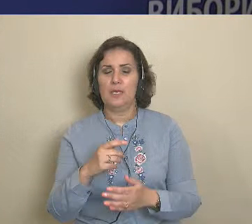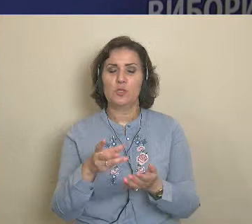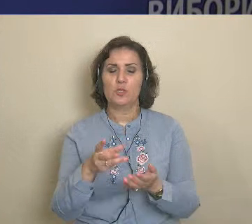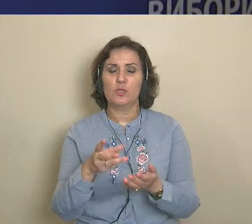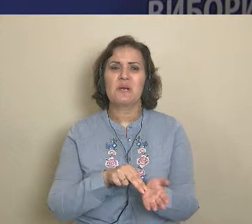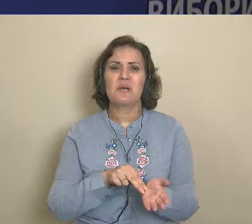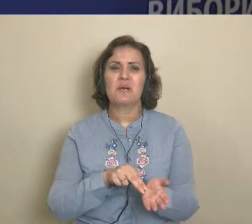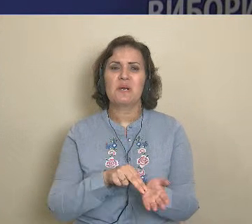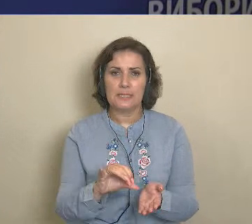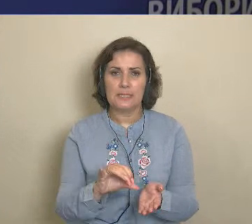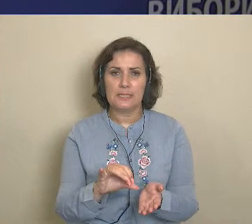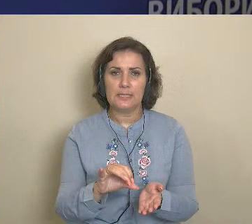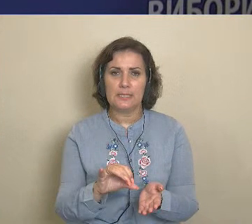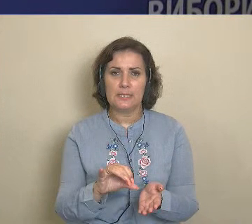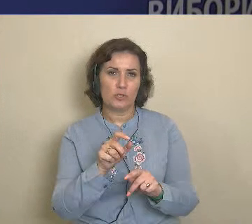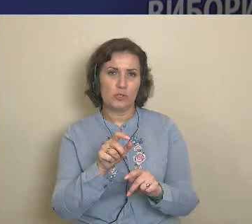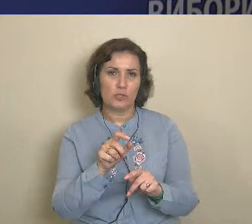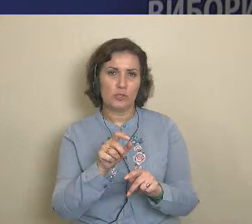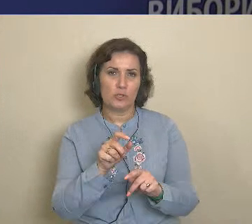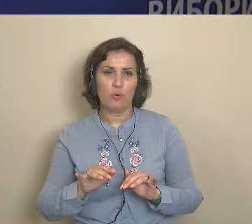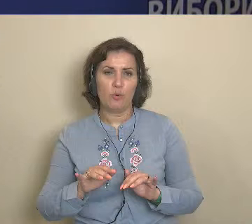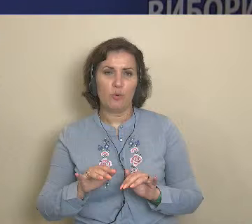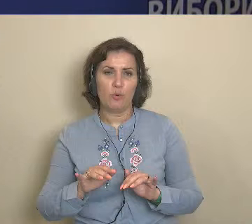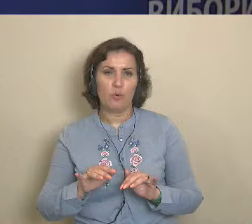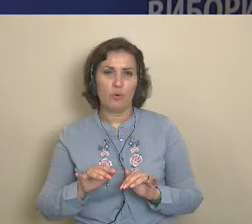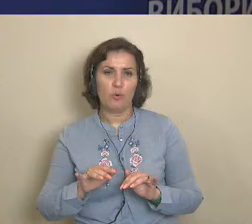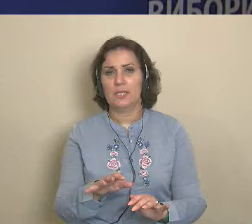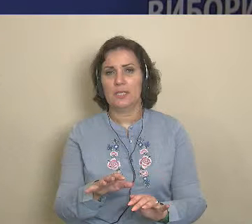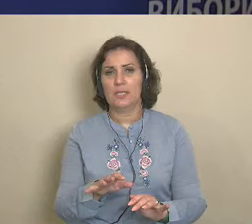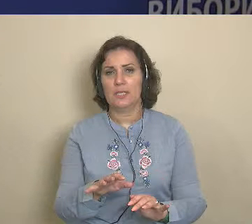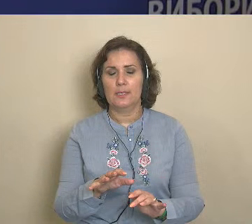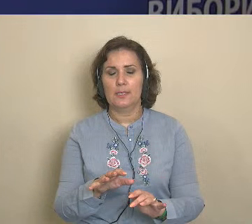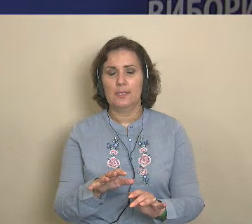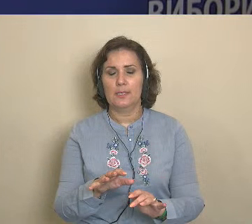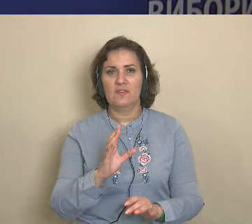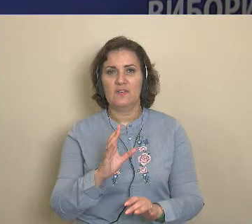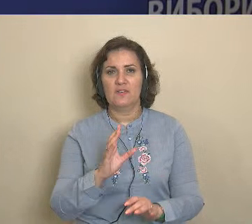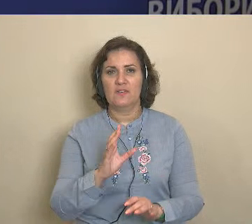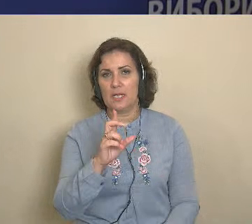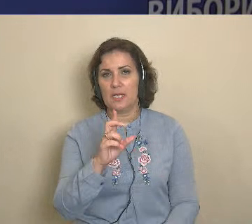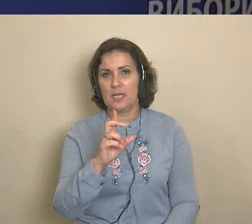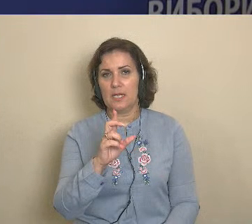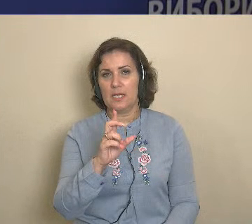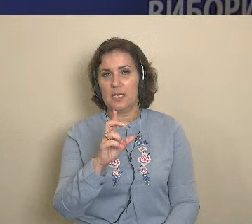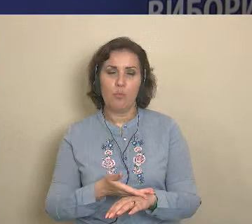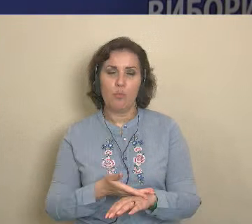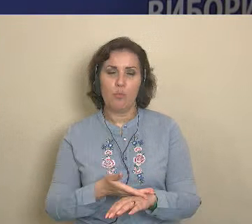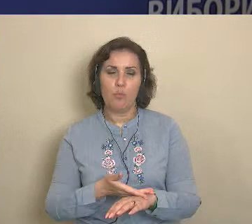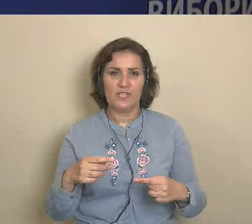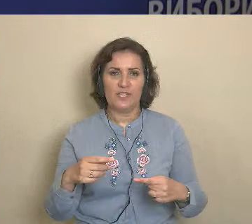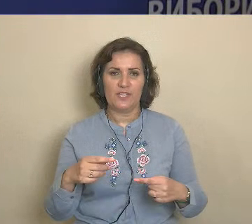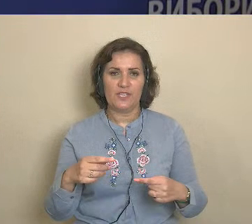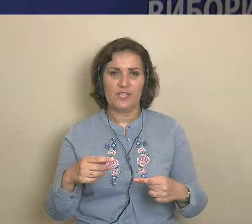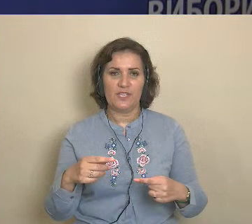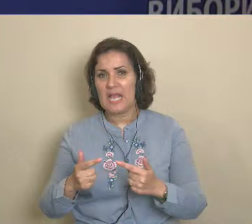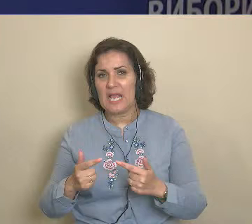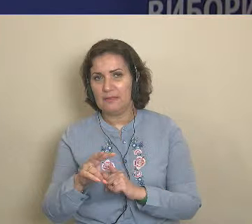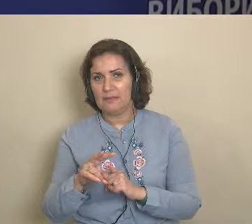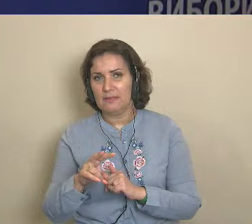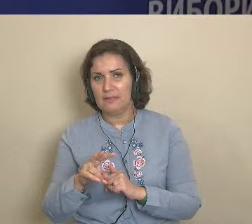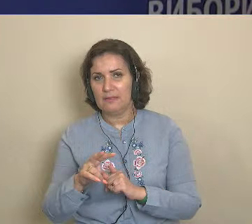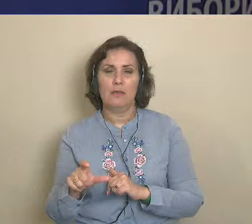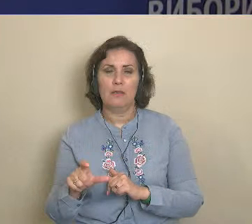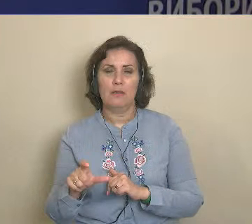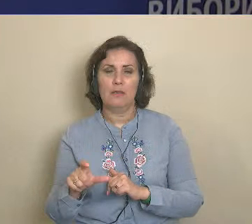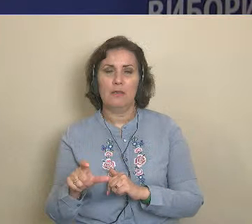of the OSCE gave us the examples. They were observing the elections in Serbia, Poland, and other